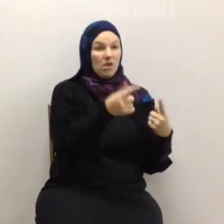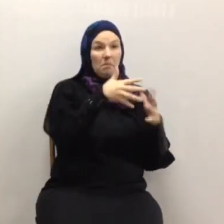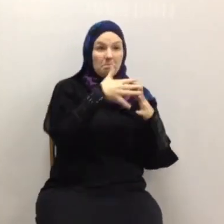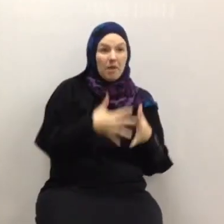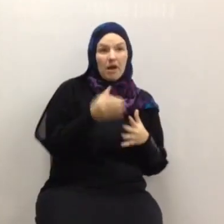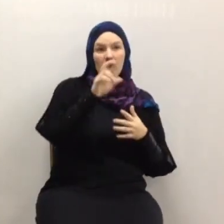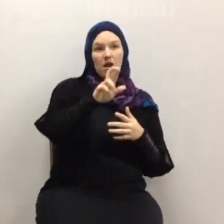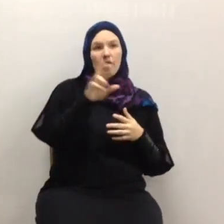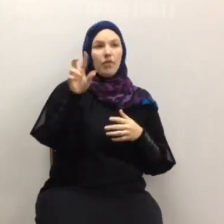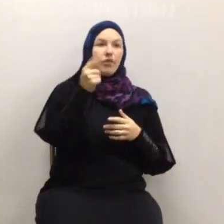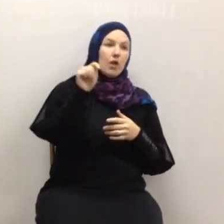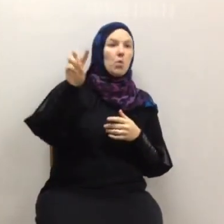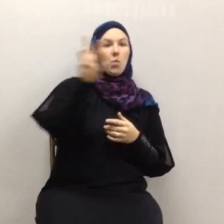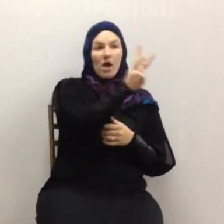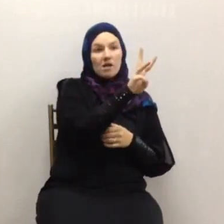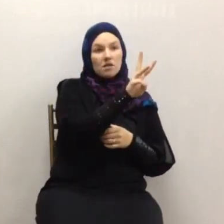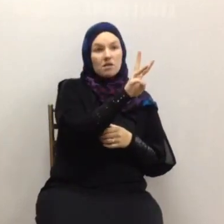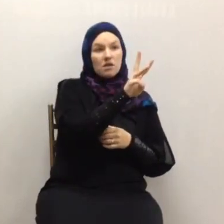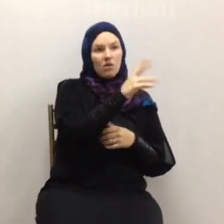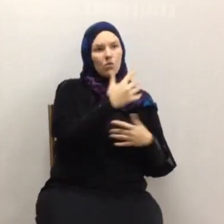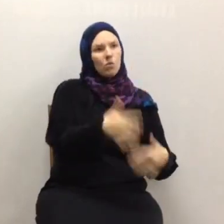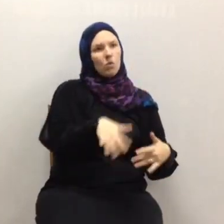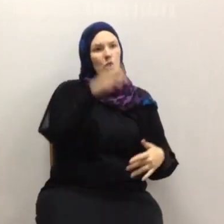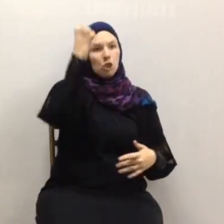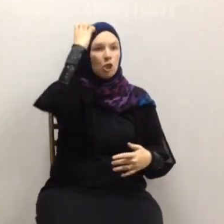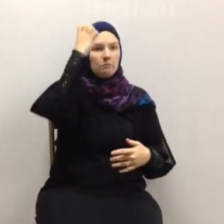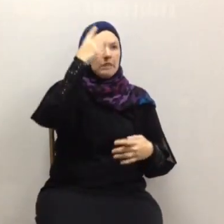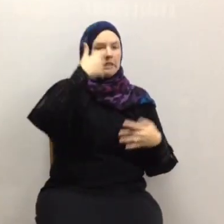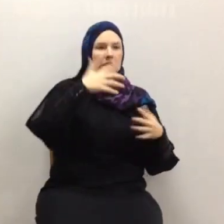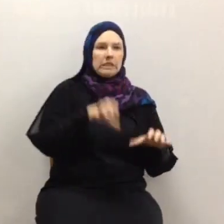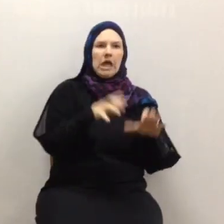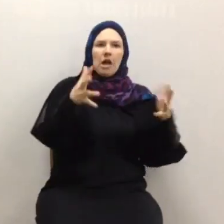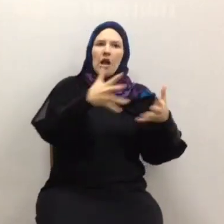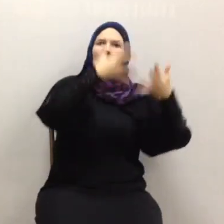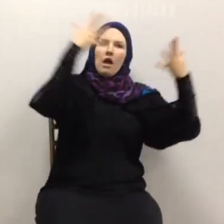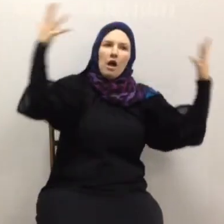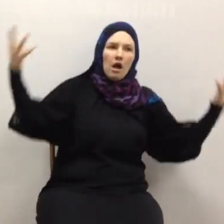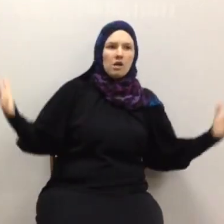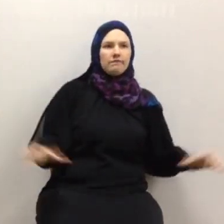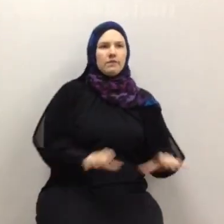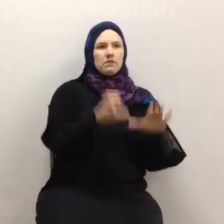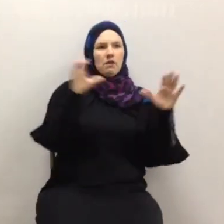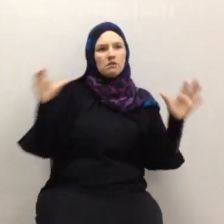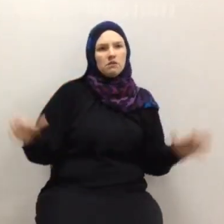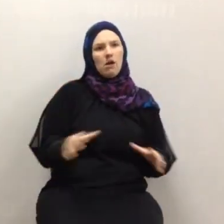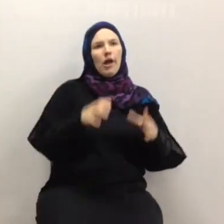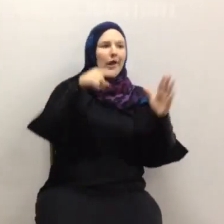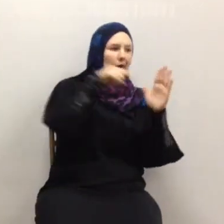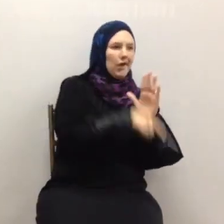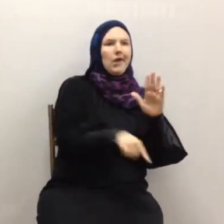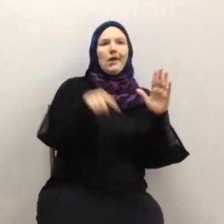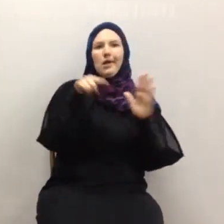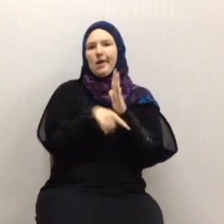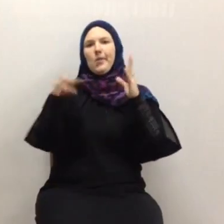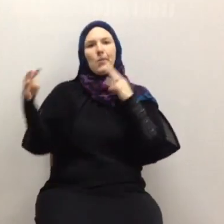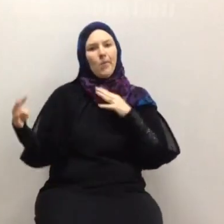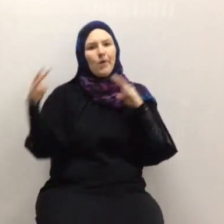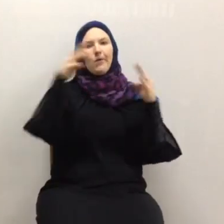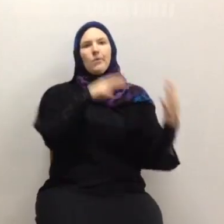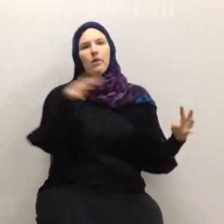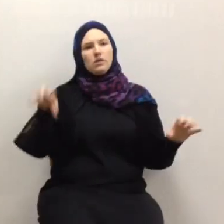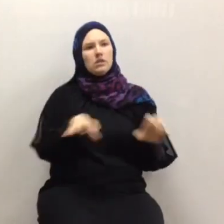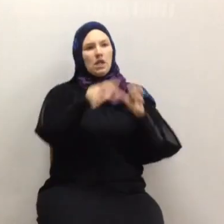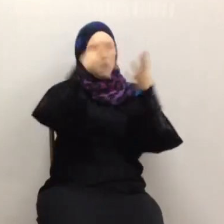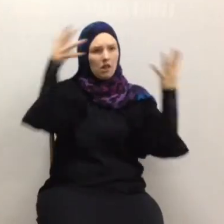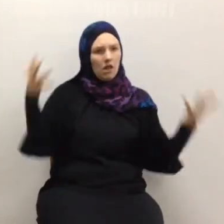them, those groups that use violence as a way for life, which is not agreeable to Muslims or